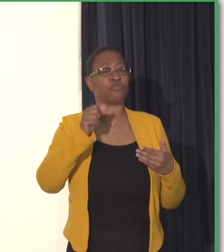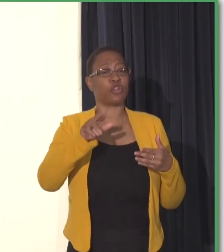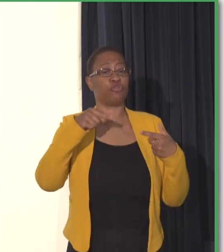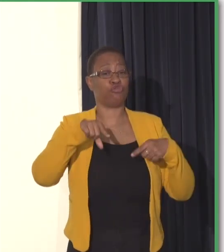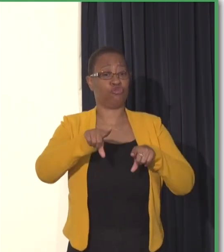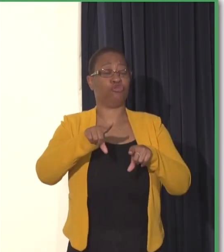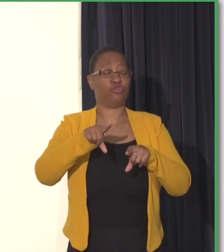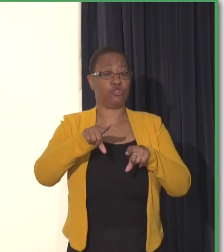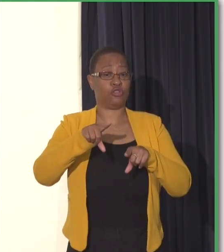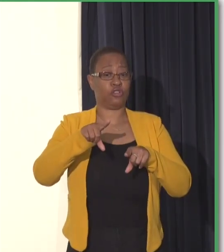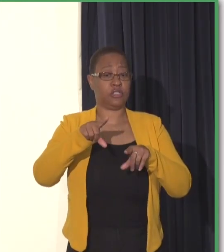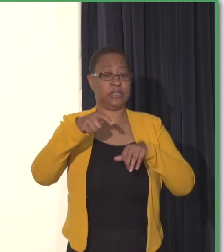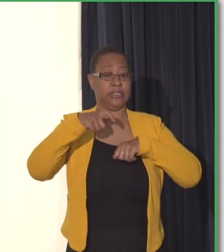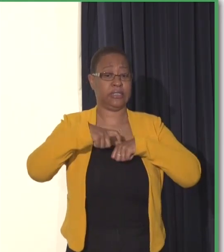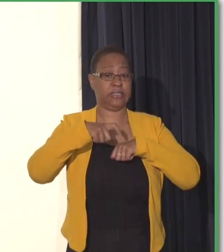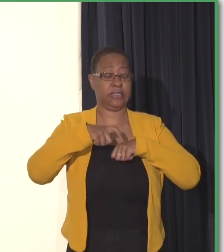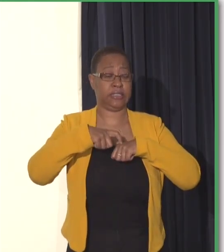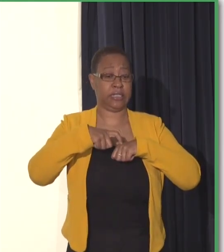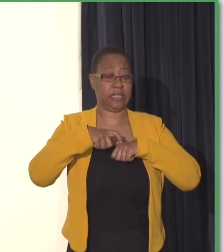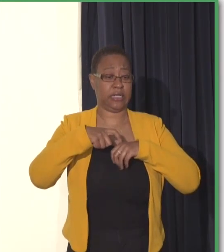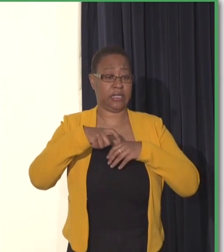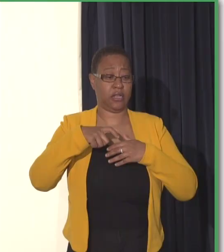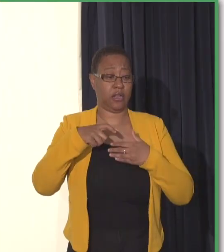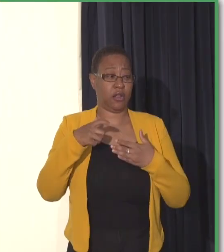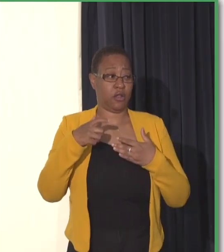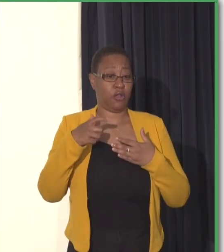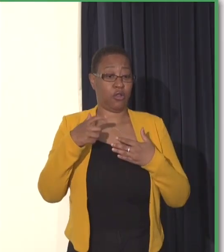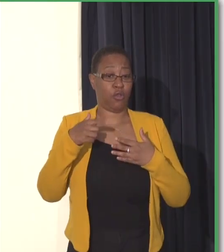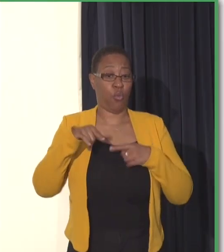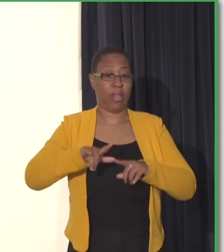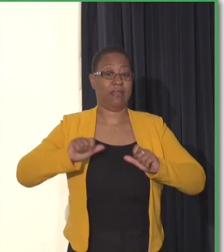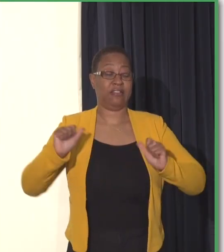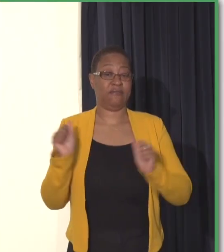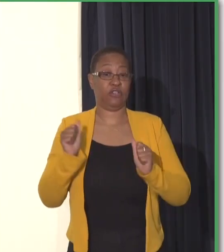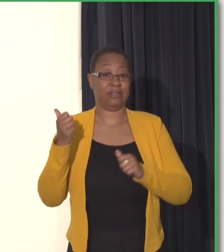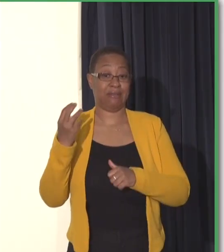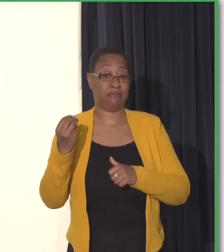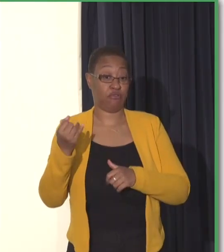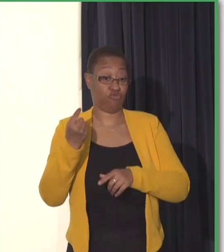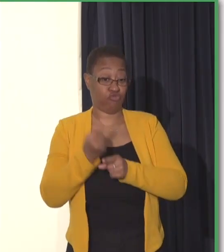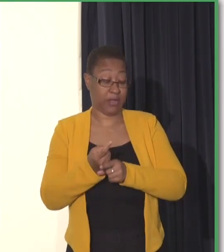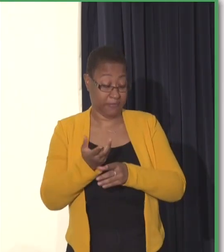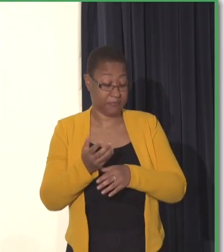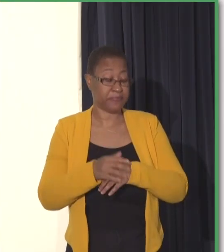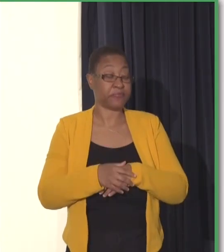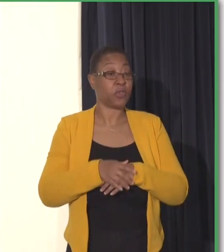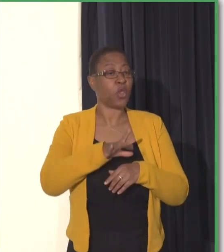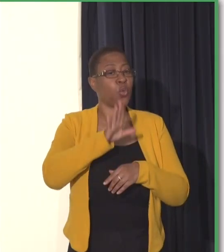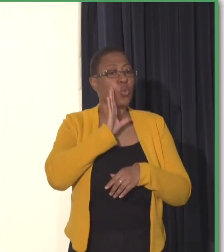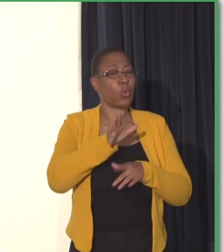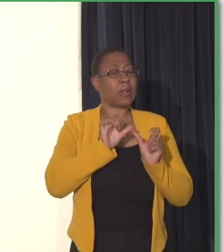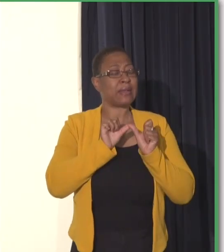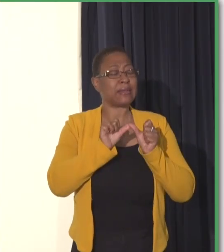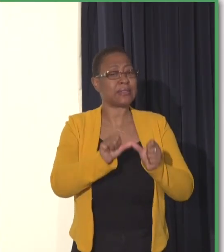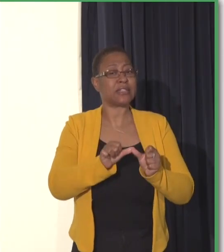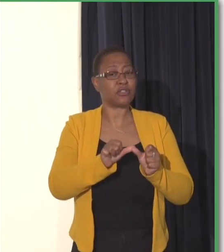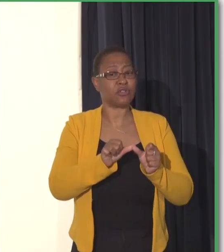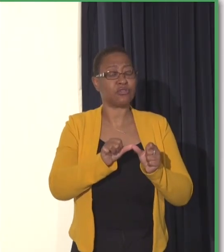during this season while it's freezing outside. Now, will you continue